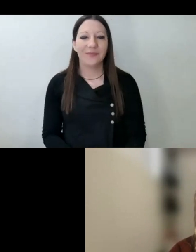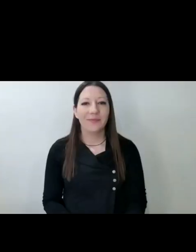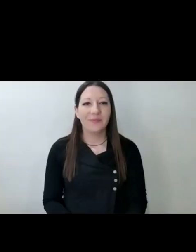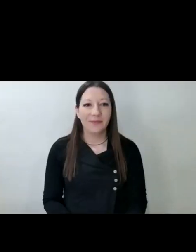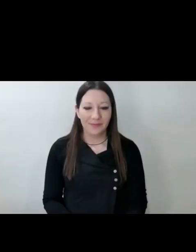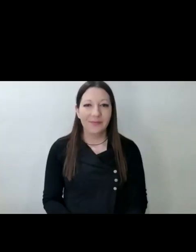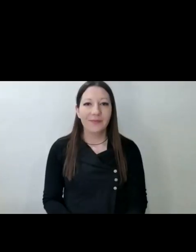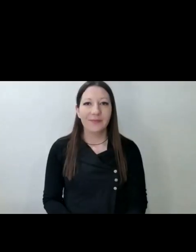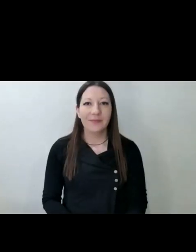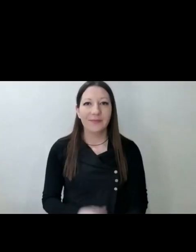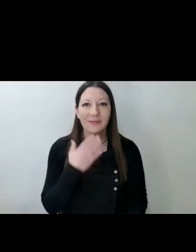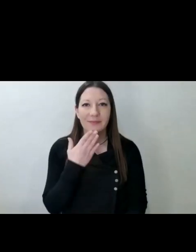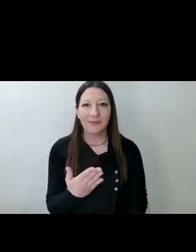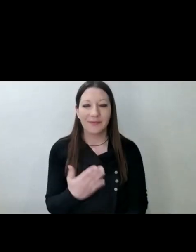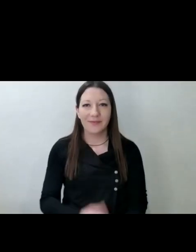off the bat here.